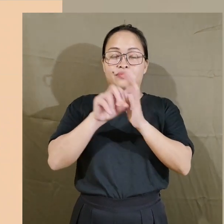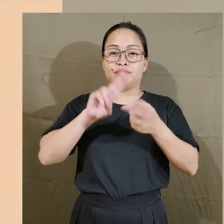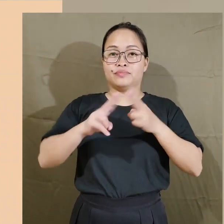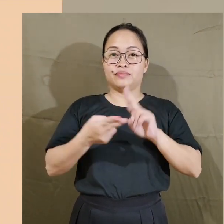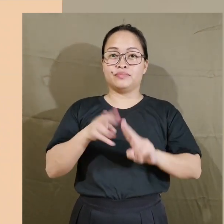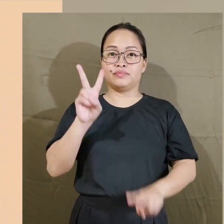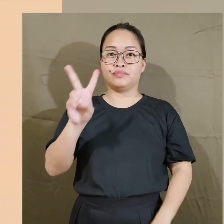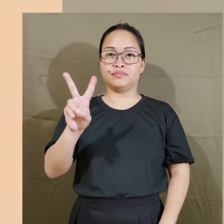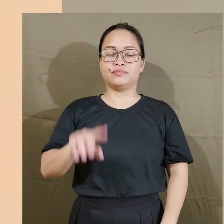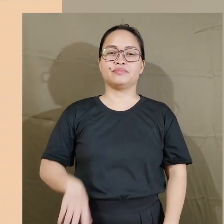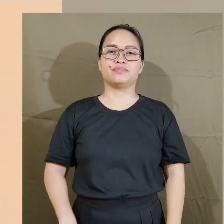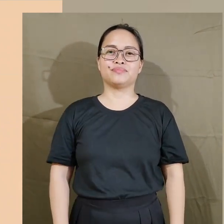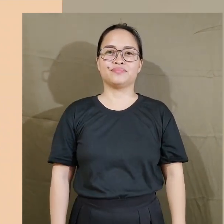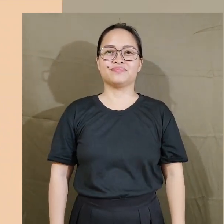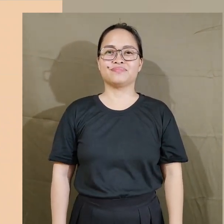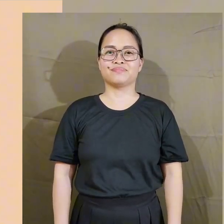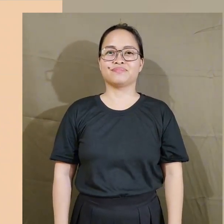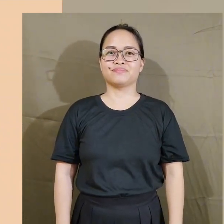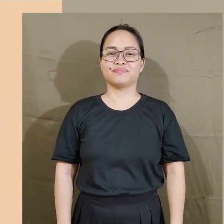Example number 2.